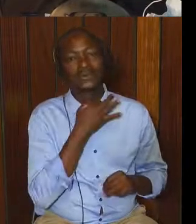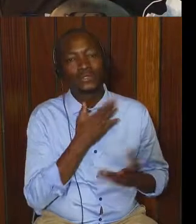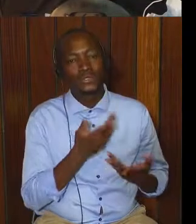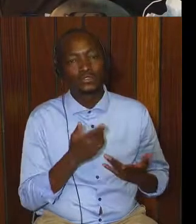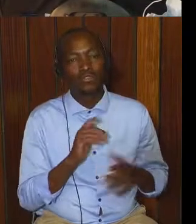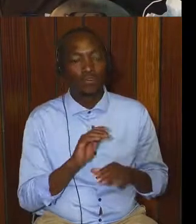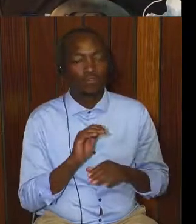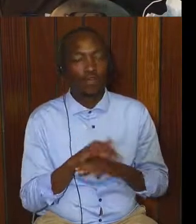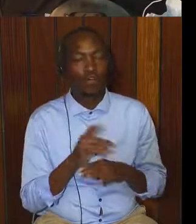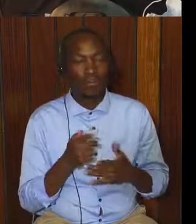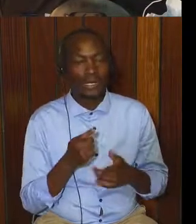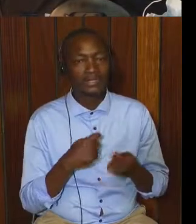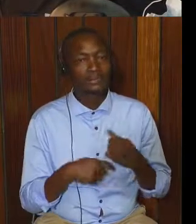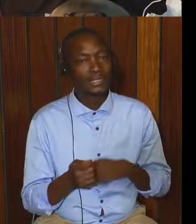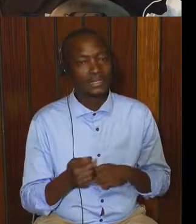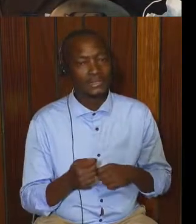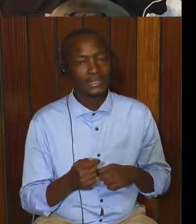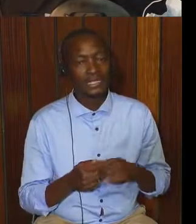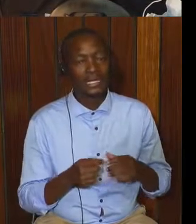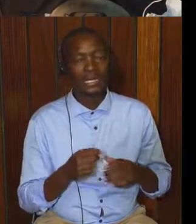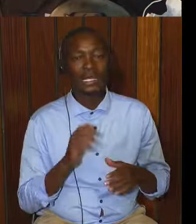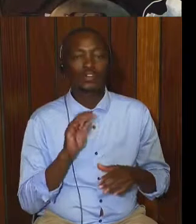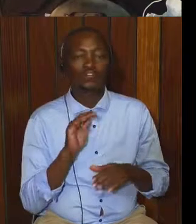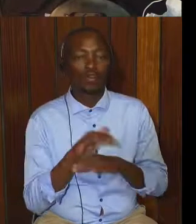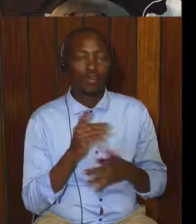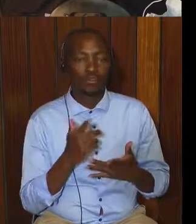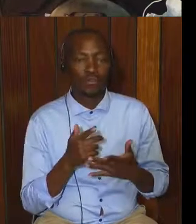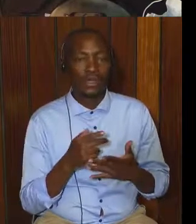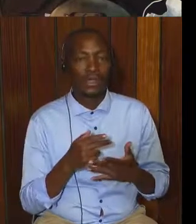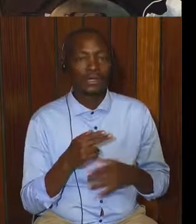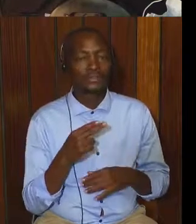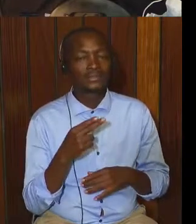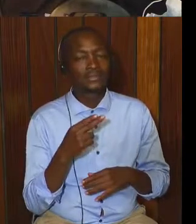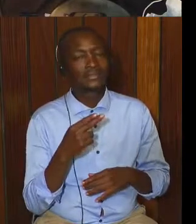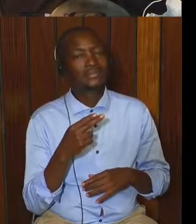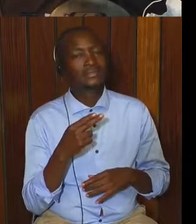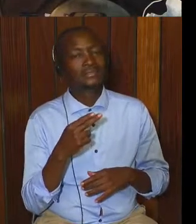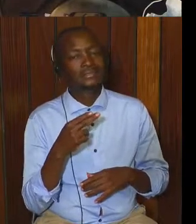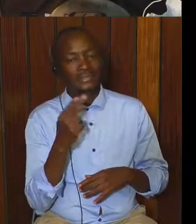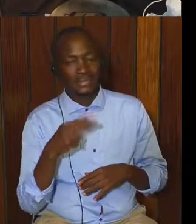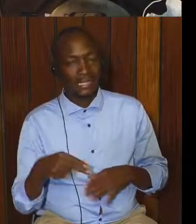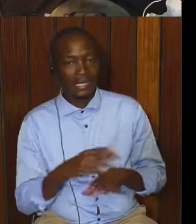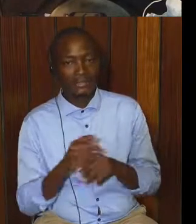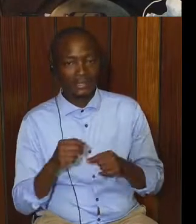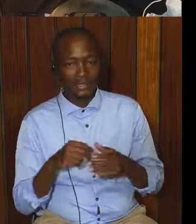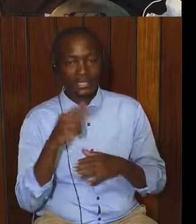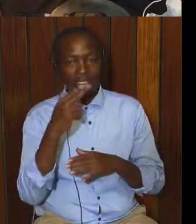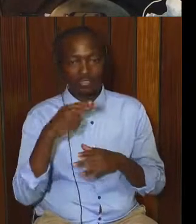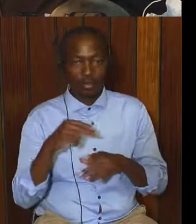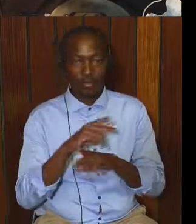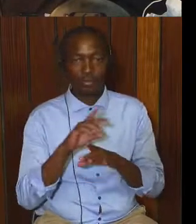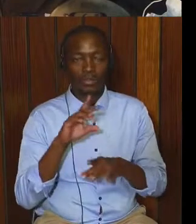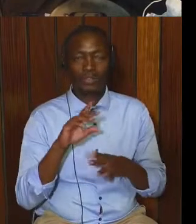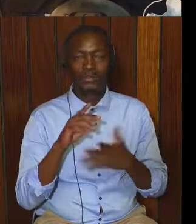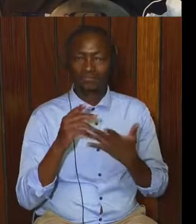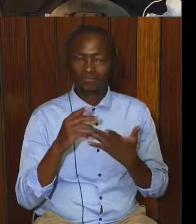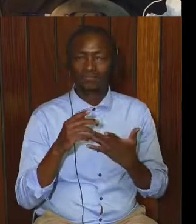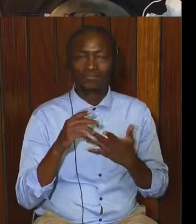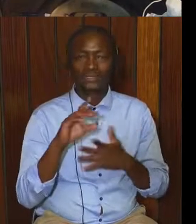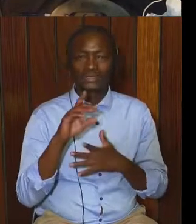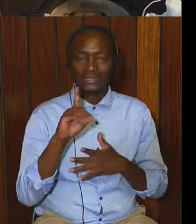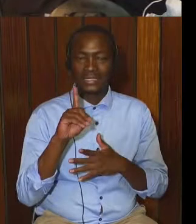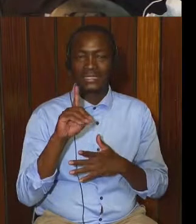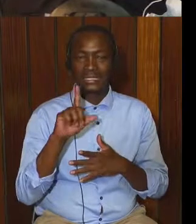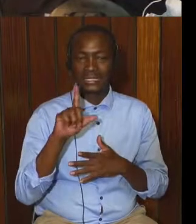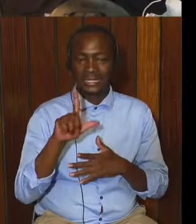overspending and the risk of over-design. We have concluded the scope definition of the Sebokeng